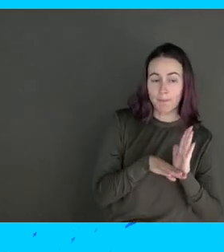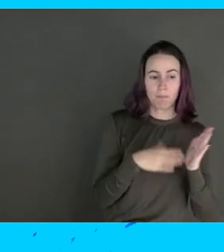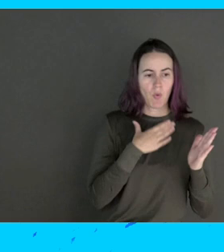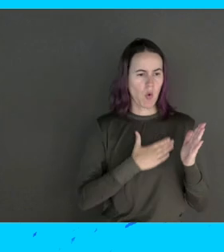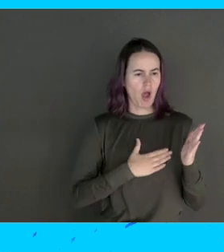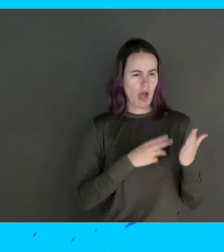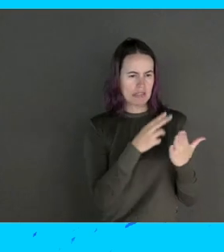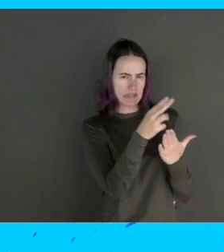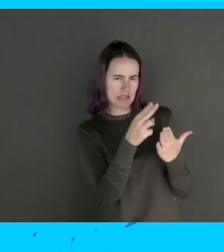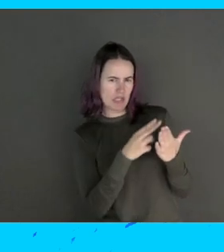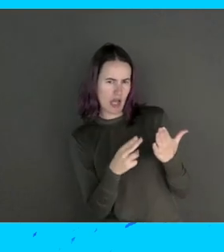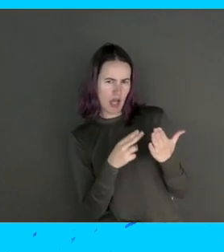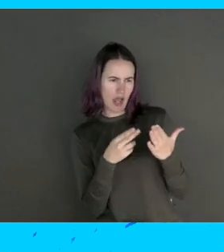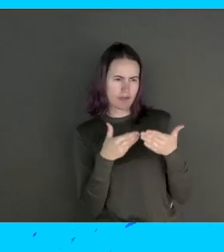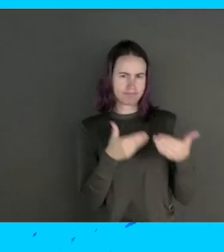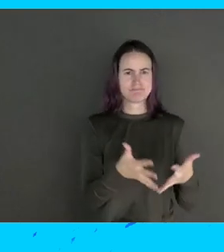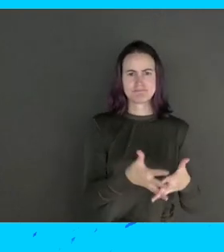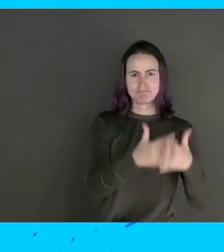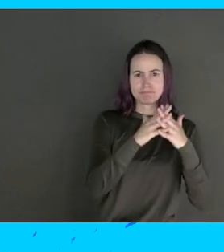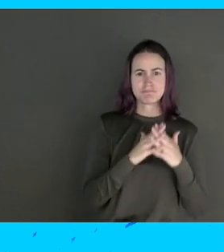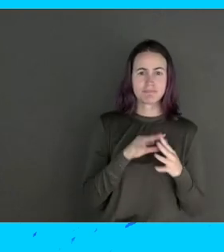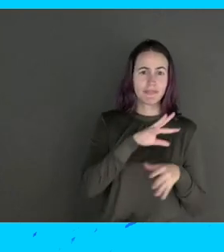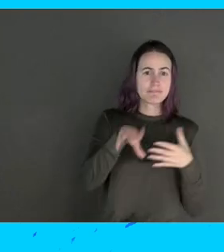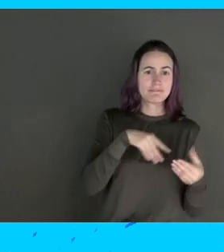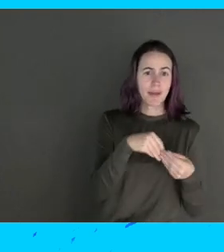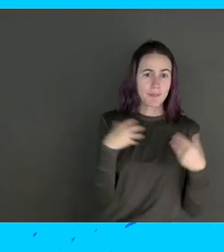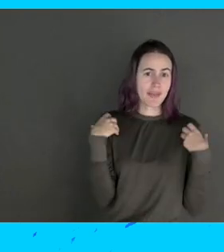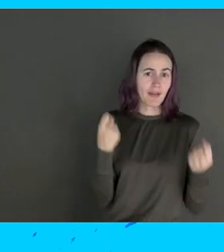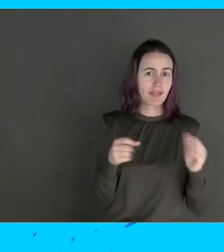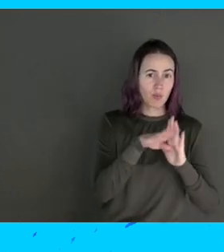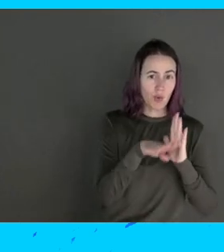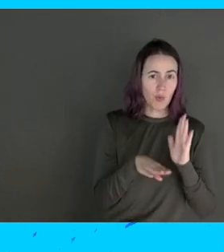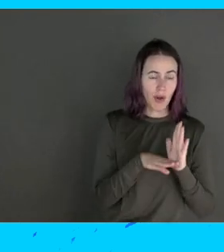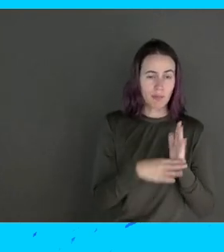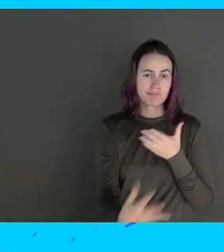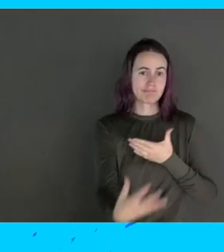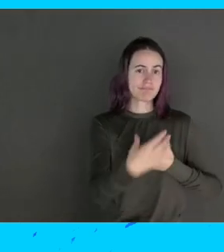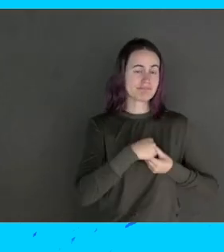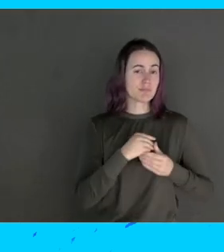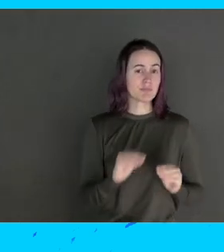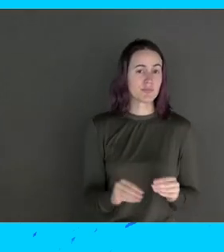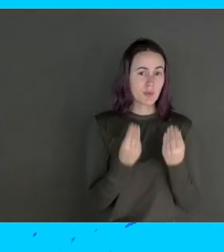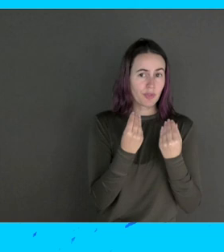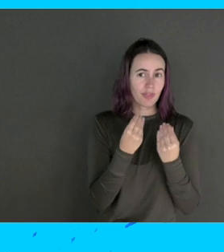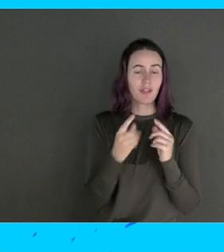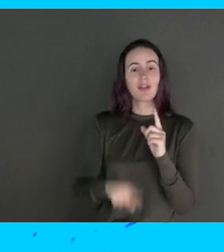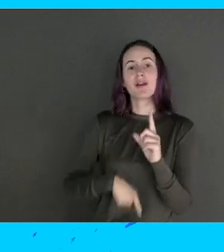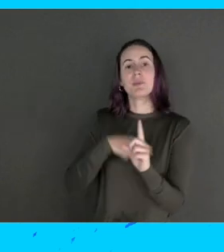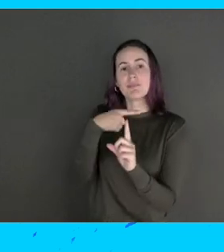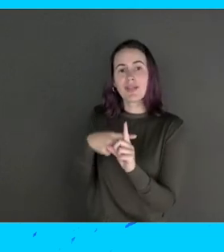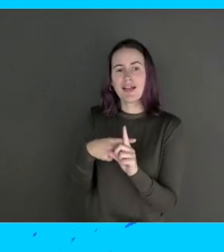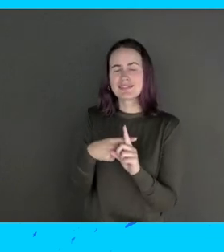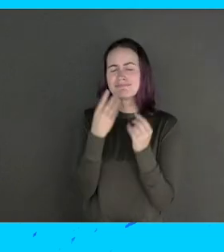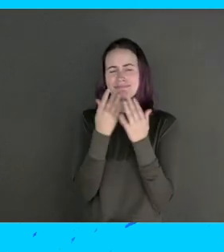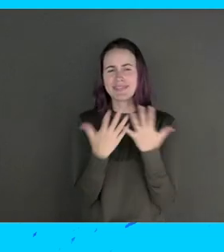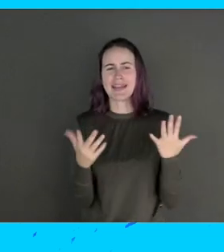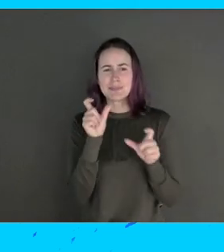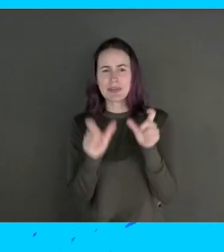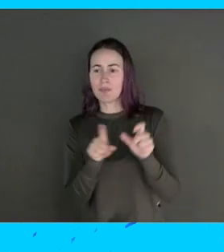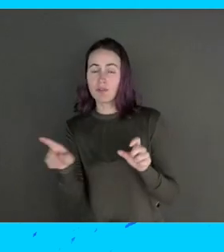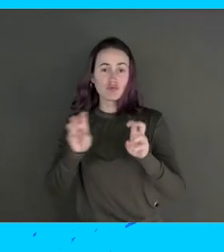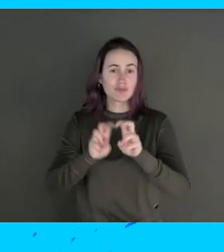family planning and reproductive health programming with youth. However, it'll also be of interest and of use to others, like researchers and